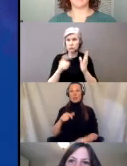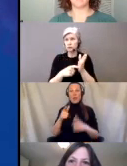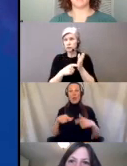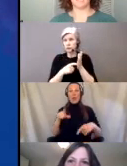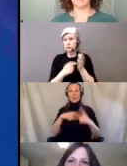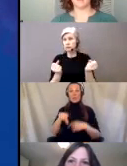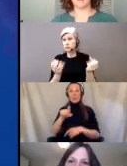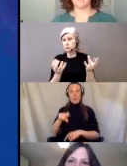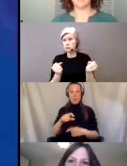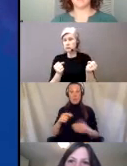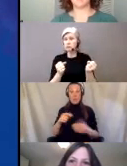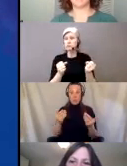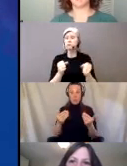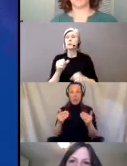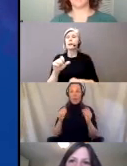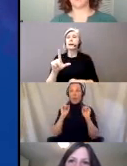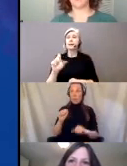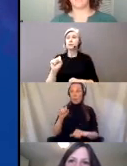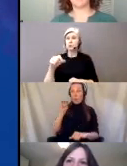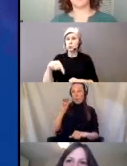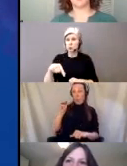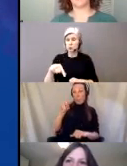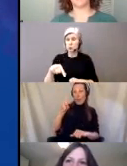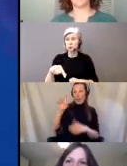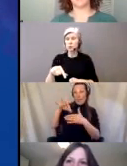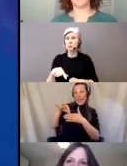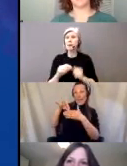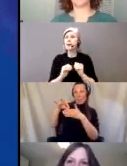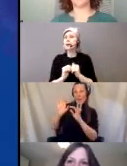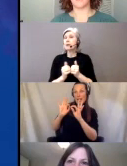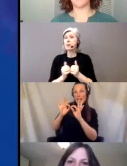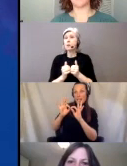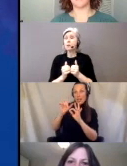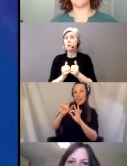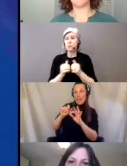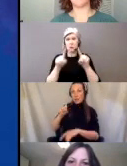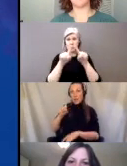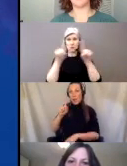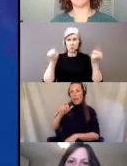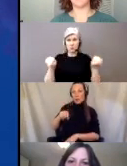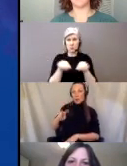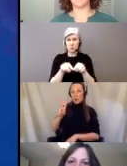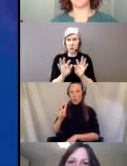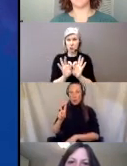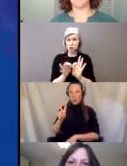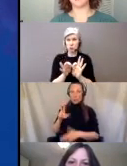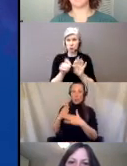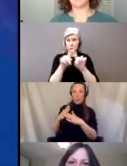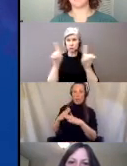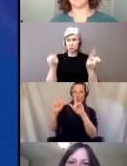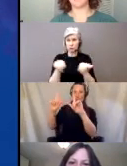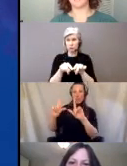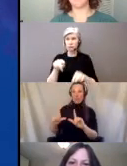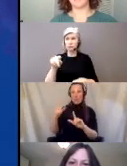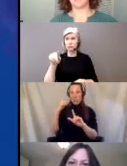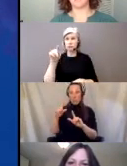for Quebec, you can actually click on the 3 small dots in the upper right corner of